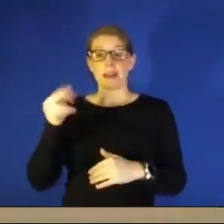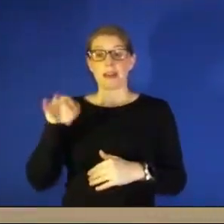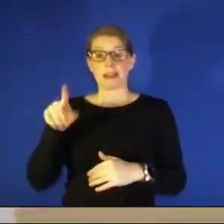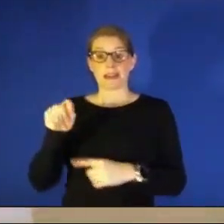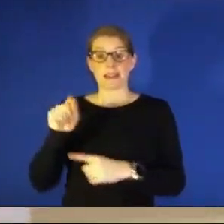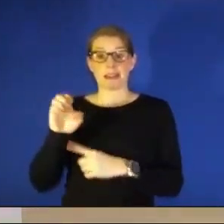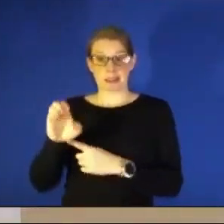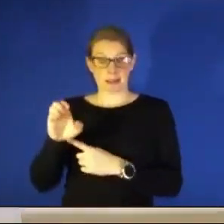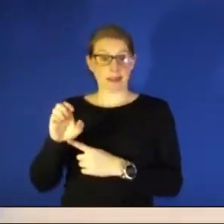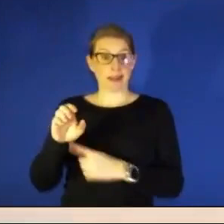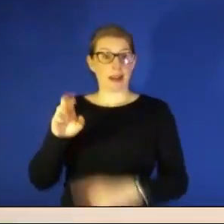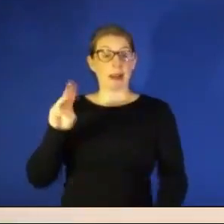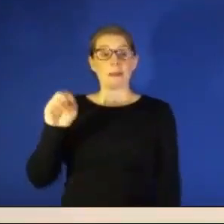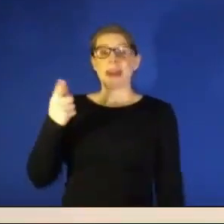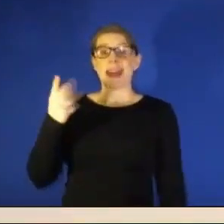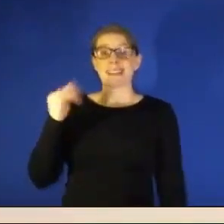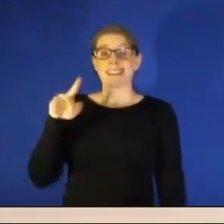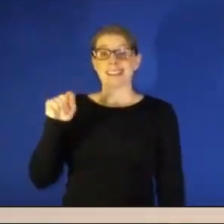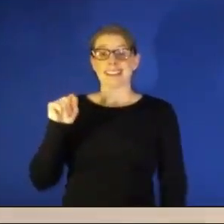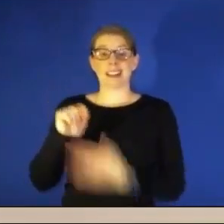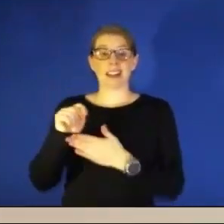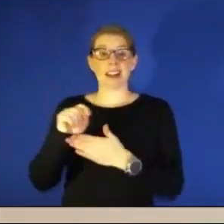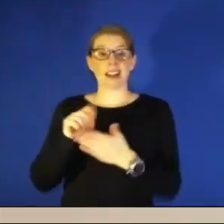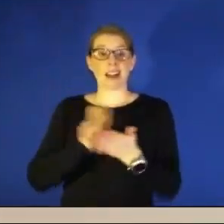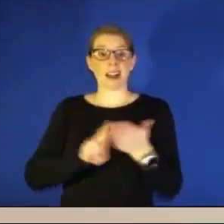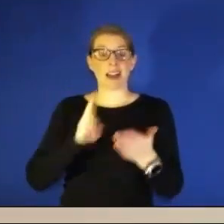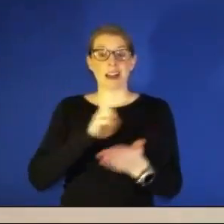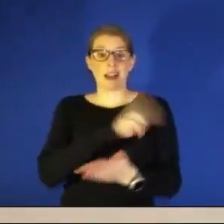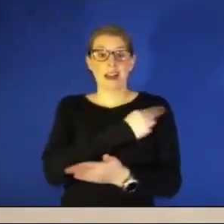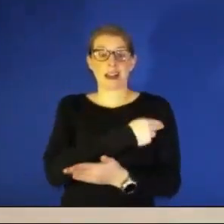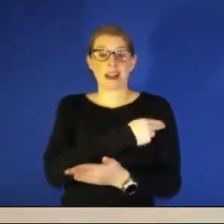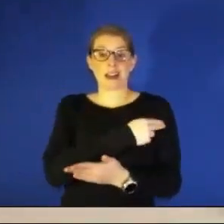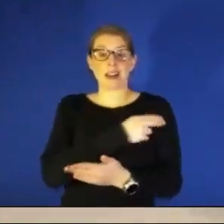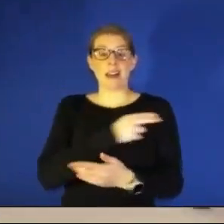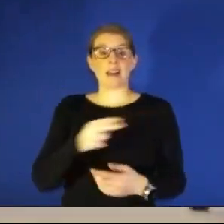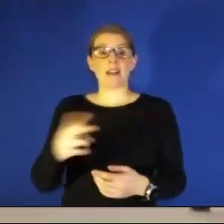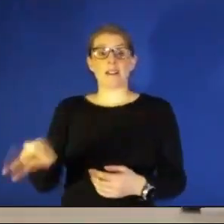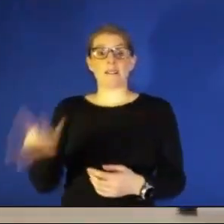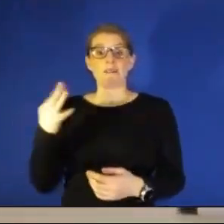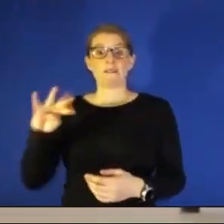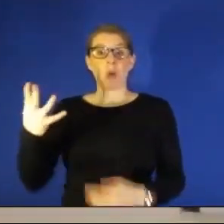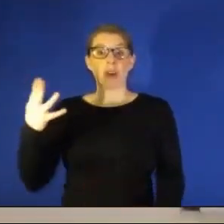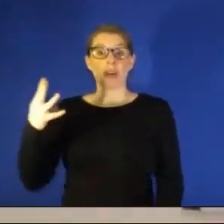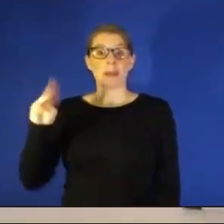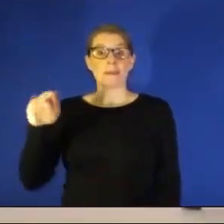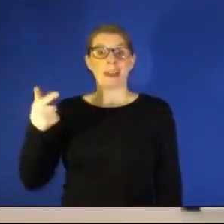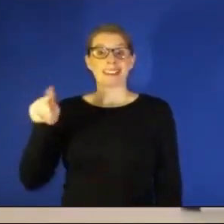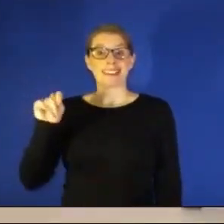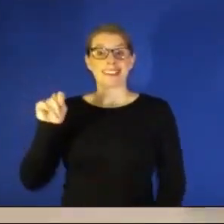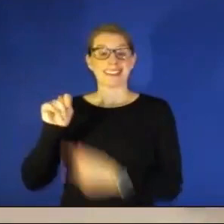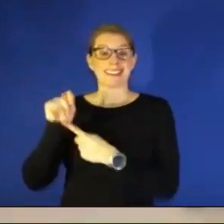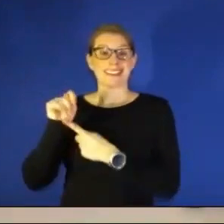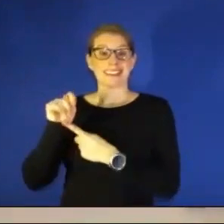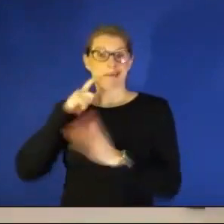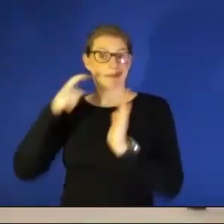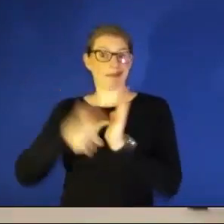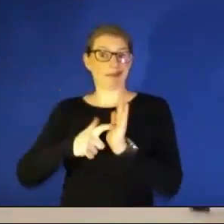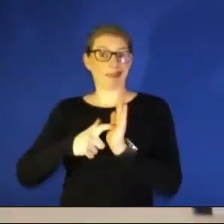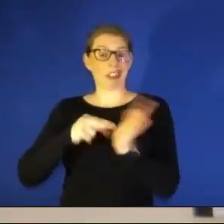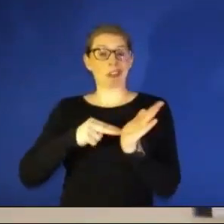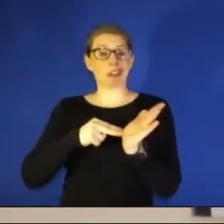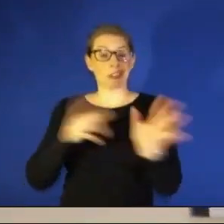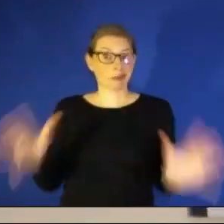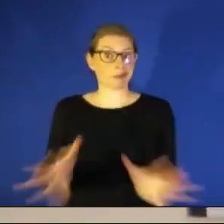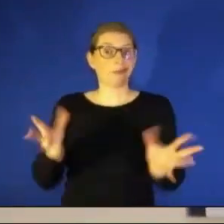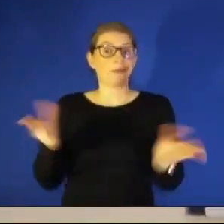Ellen. Yes, so we just recently got our 4th magnet designation, which just shows that our nurses strive here. There's a lot to